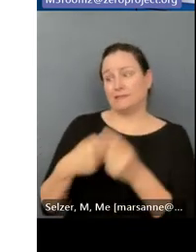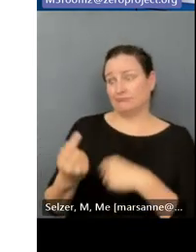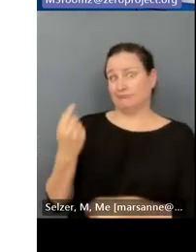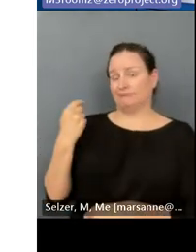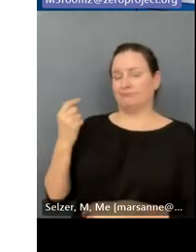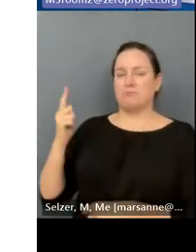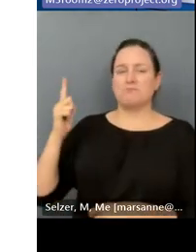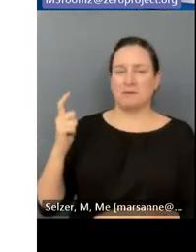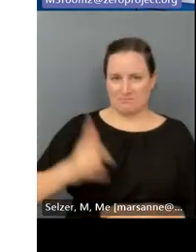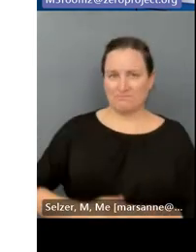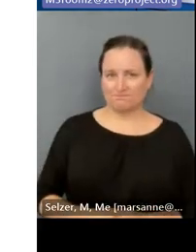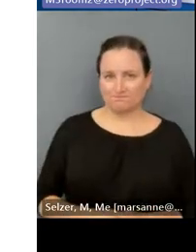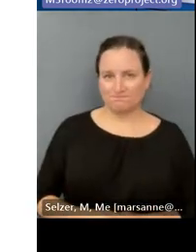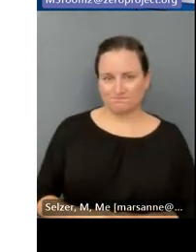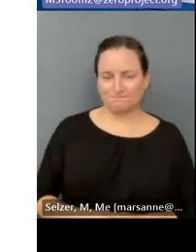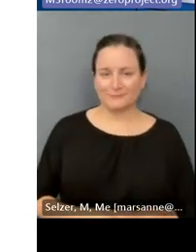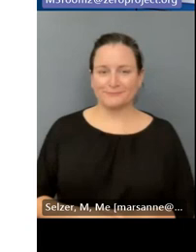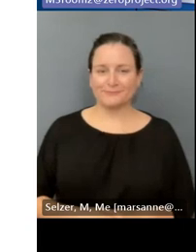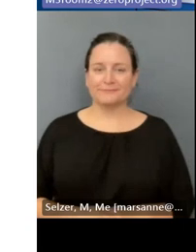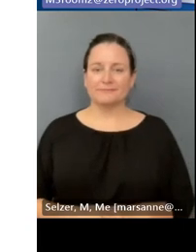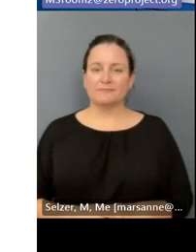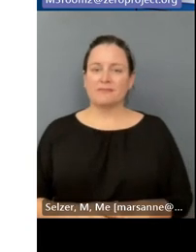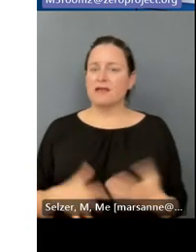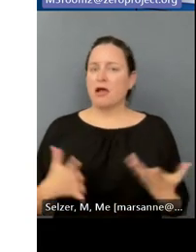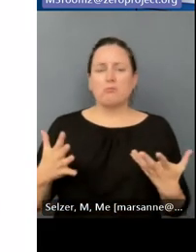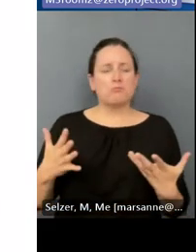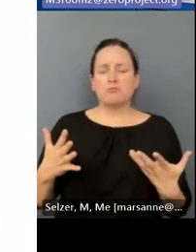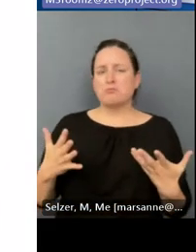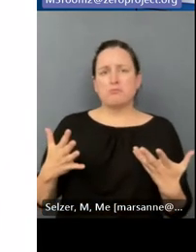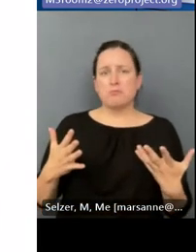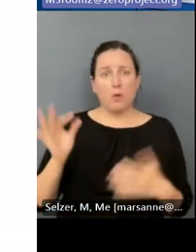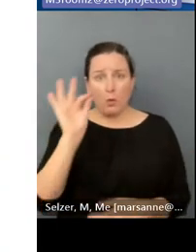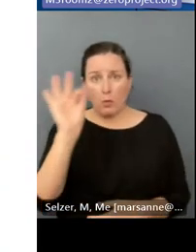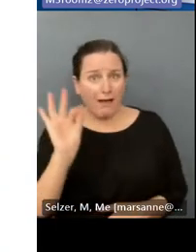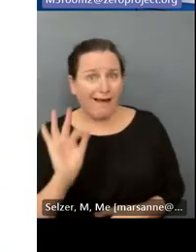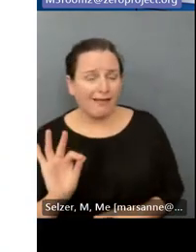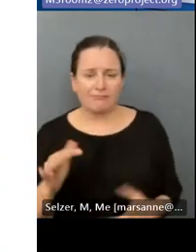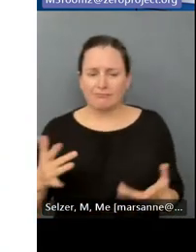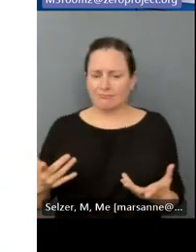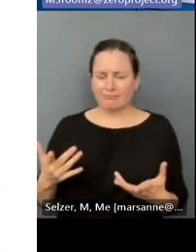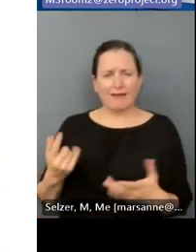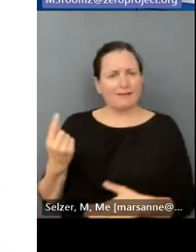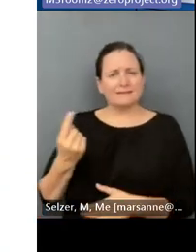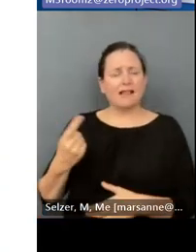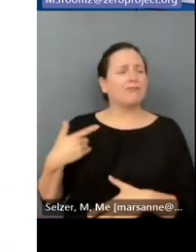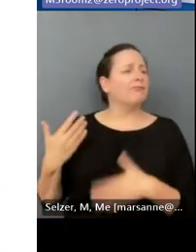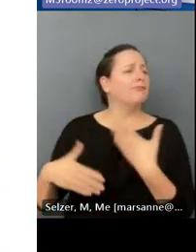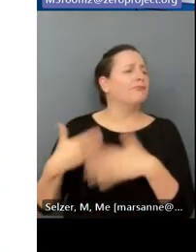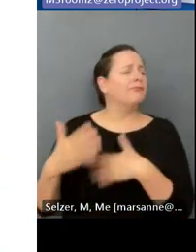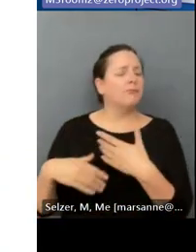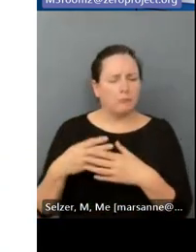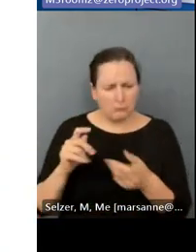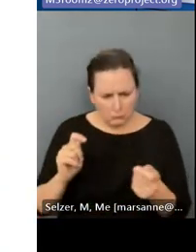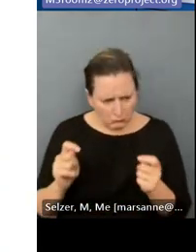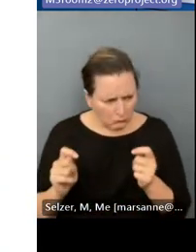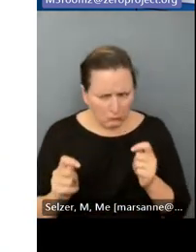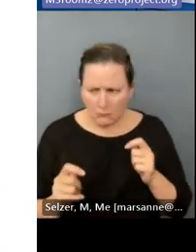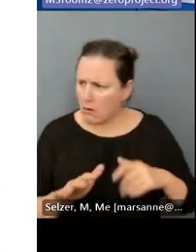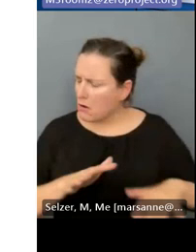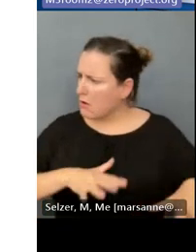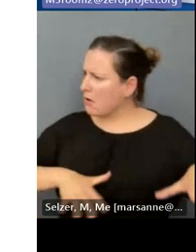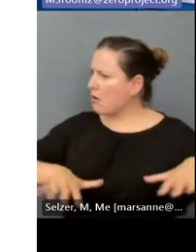It just was born organically. It was not part of a previous plan and it began as